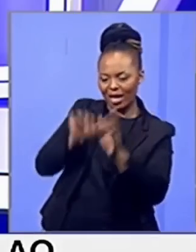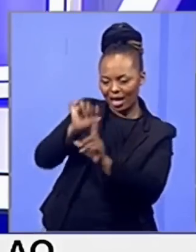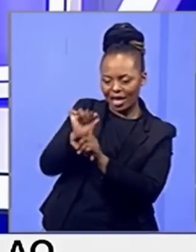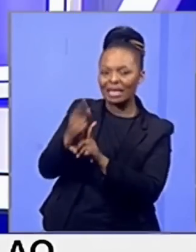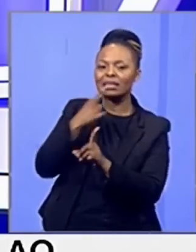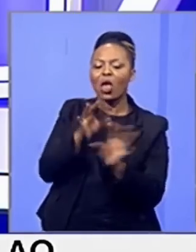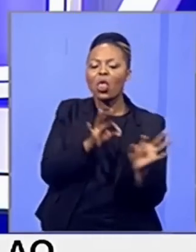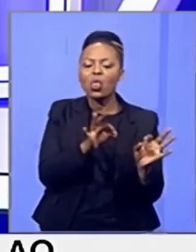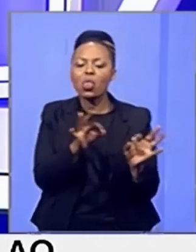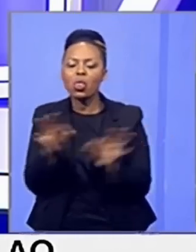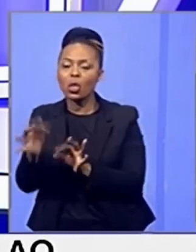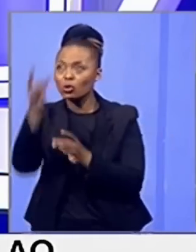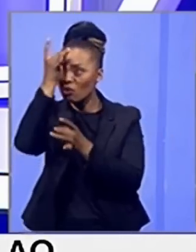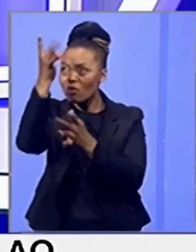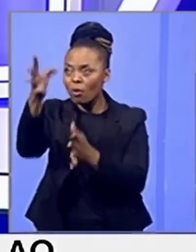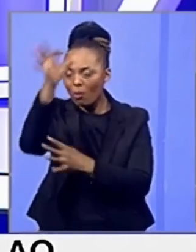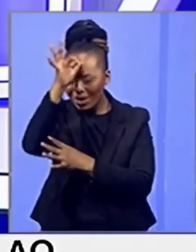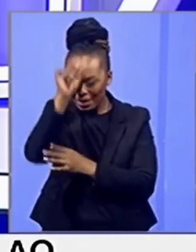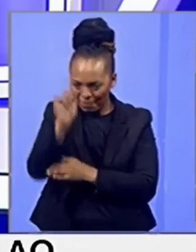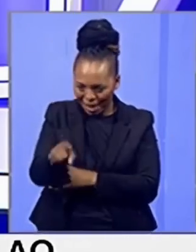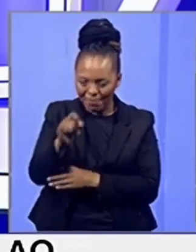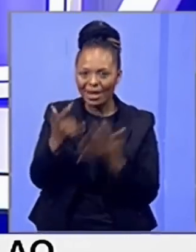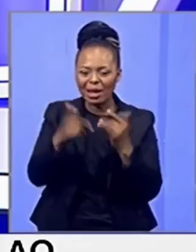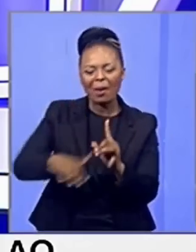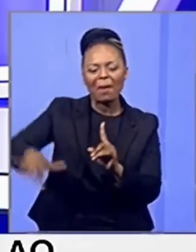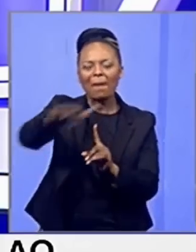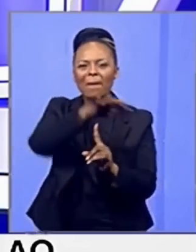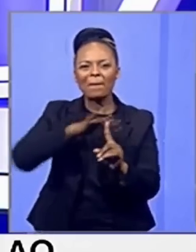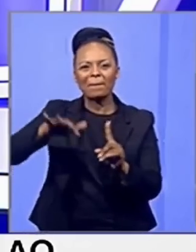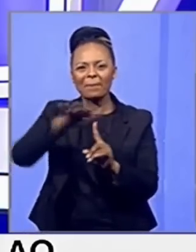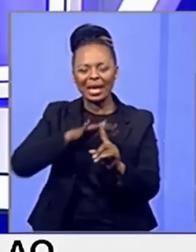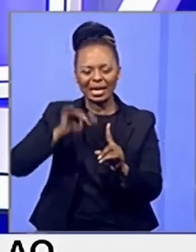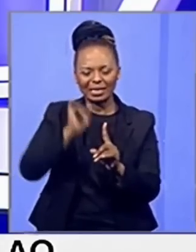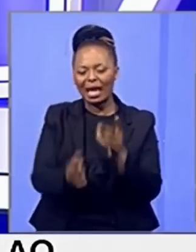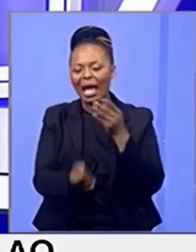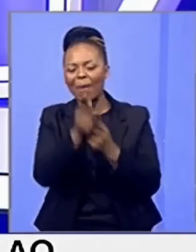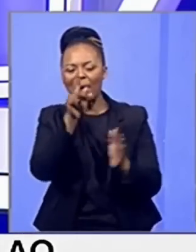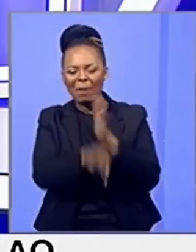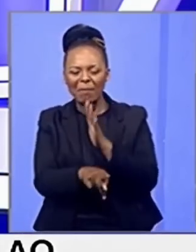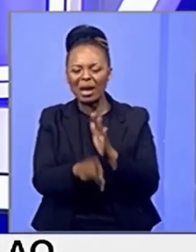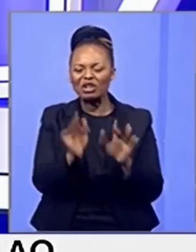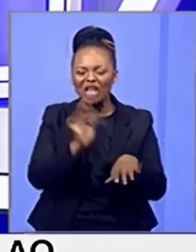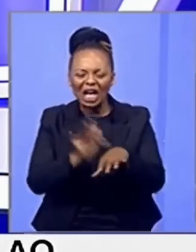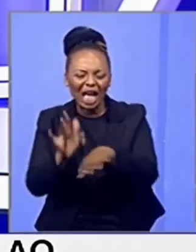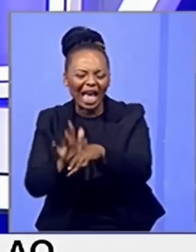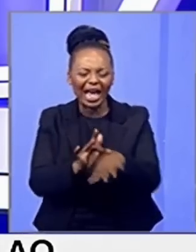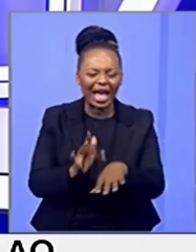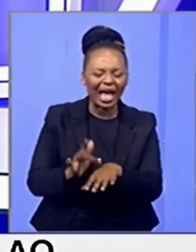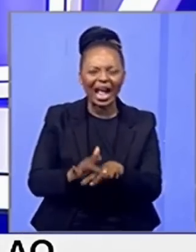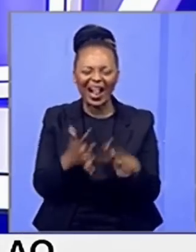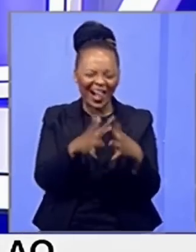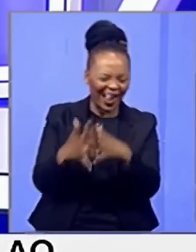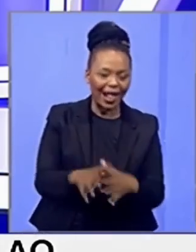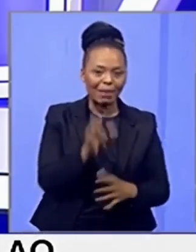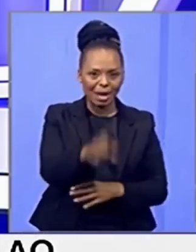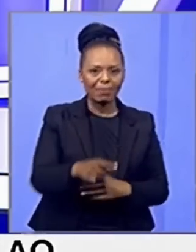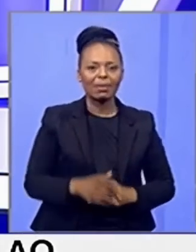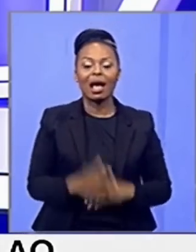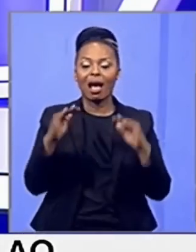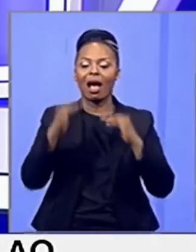molato e ka ba gona go dirilego gore lefelo le la tiragalo le kgwathwa-kgwathwe. Kgorotsheko e kwele gape